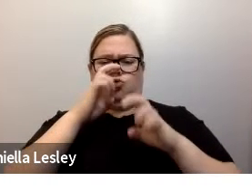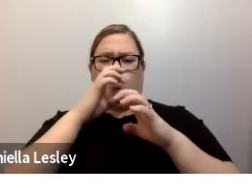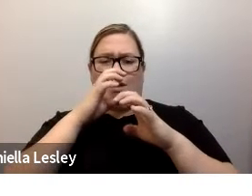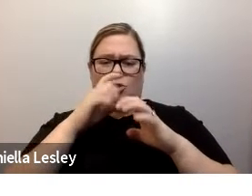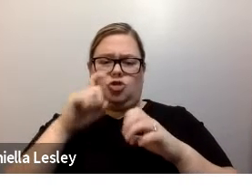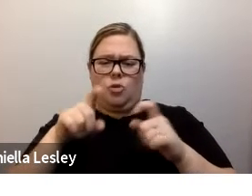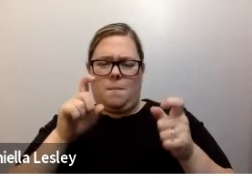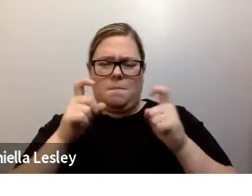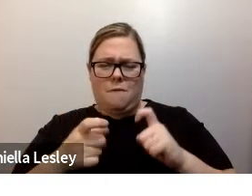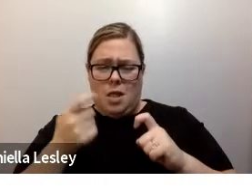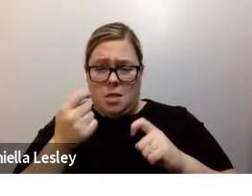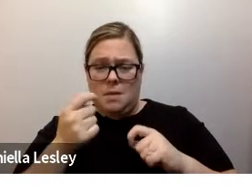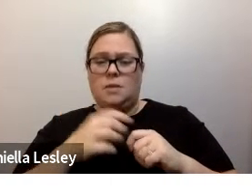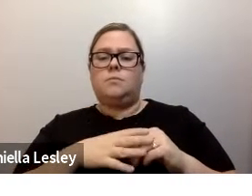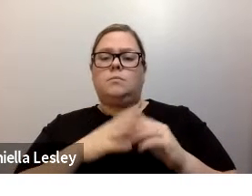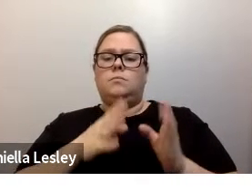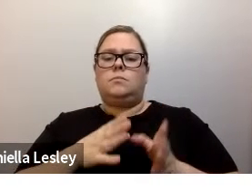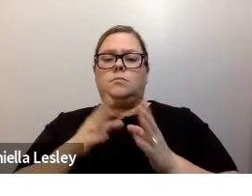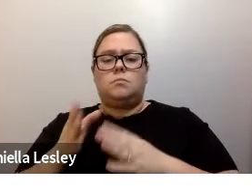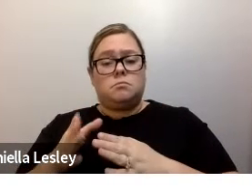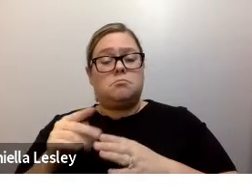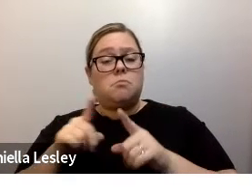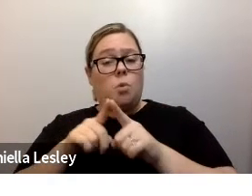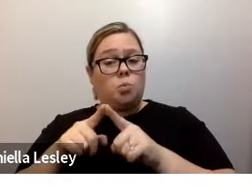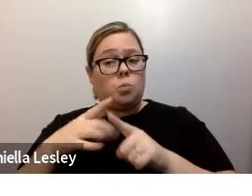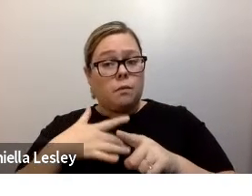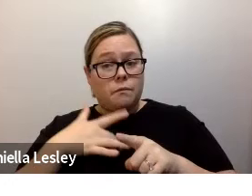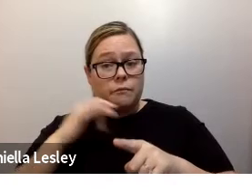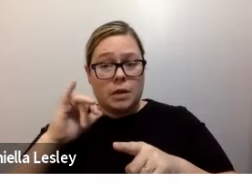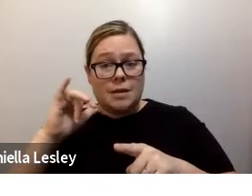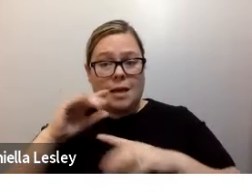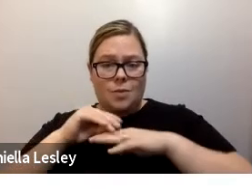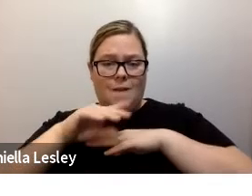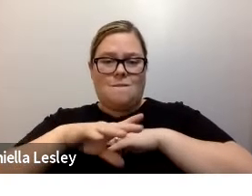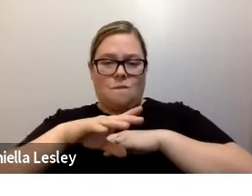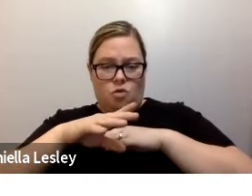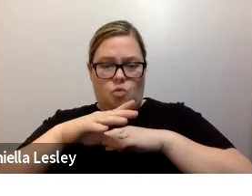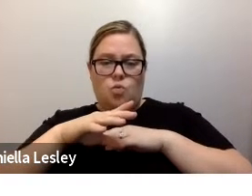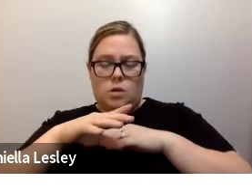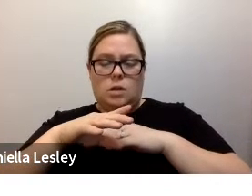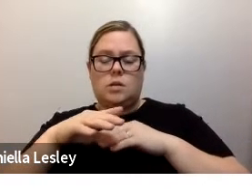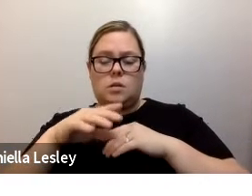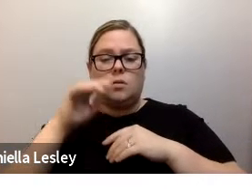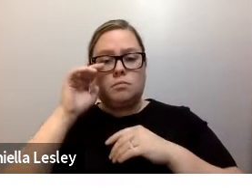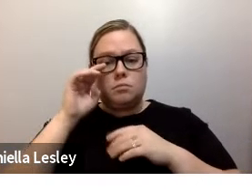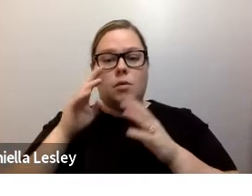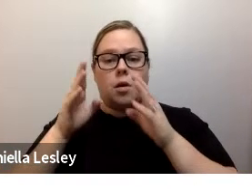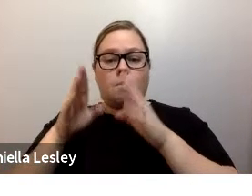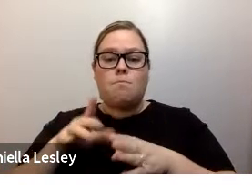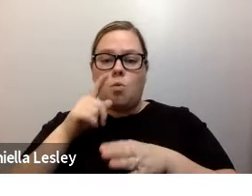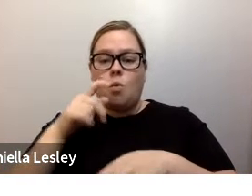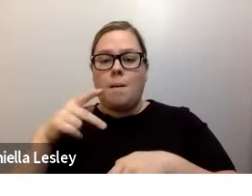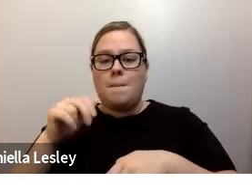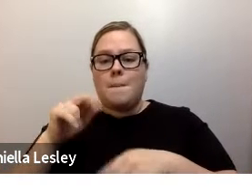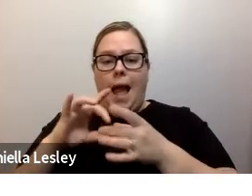be modified. And they felt like influencers, individuals who are Paralympic athletes